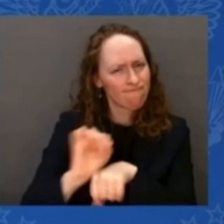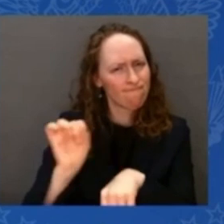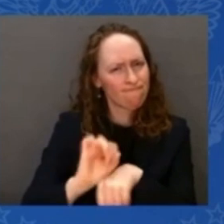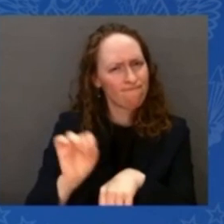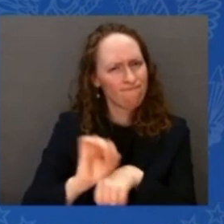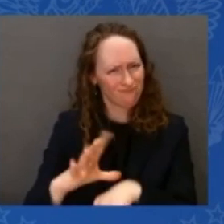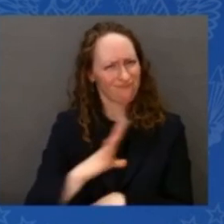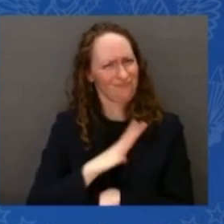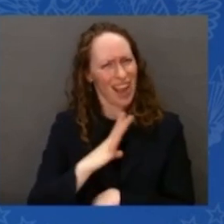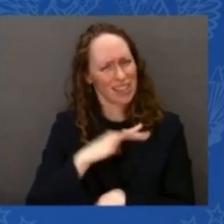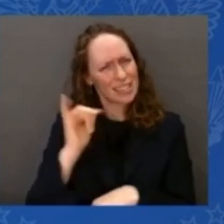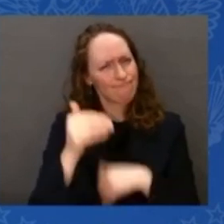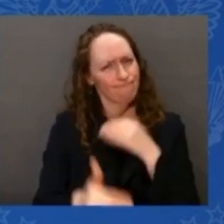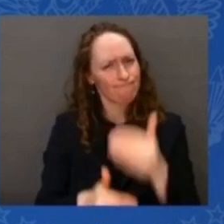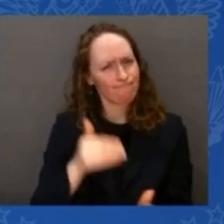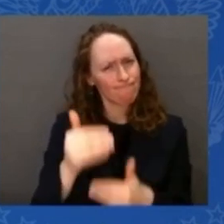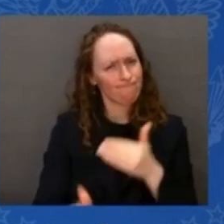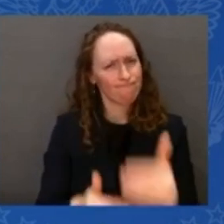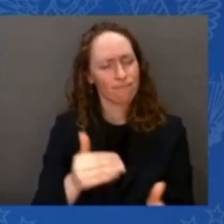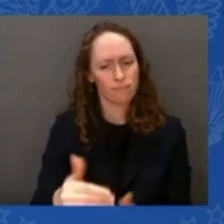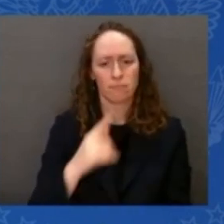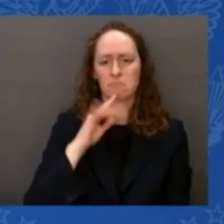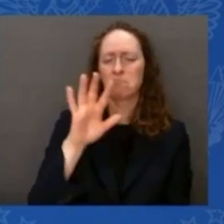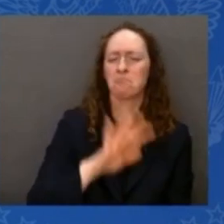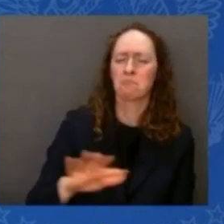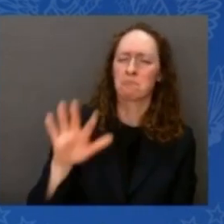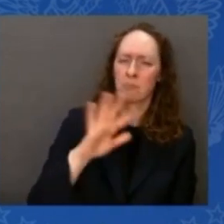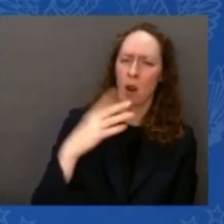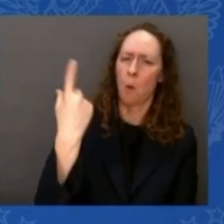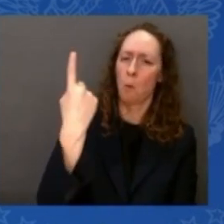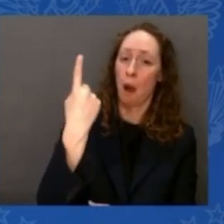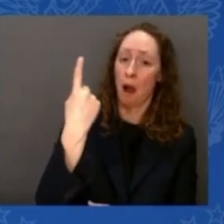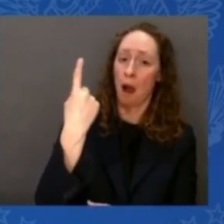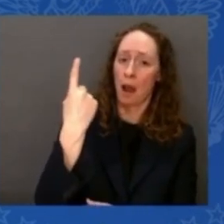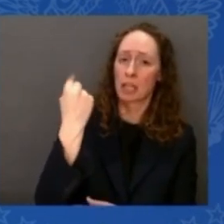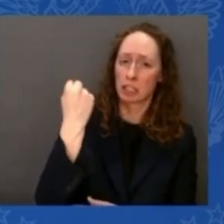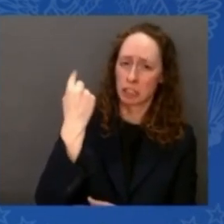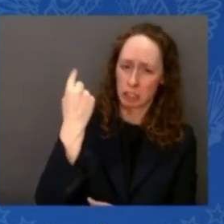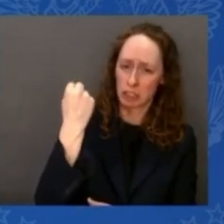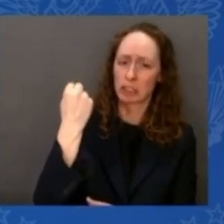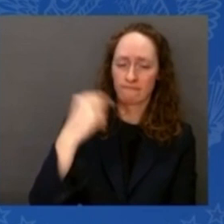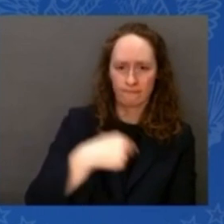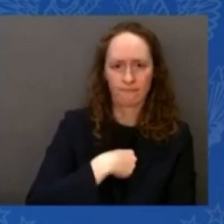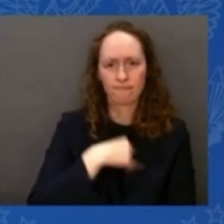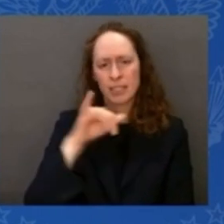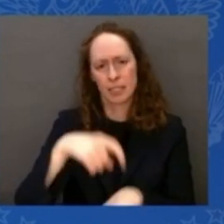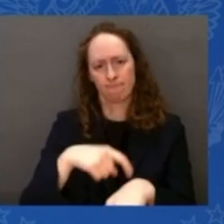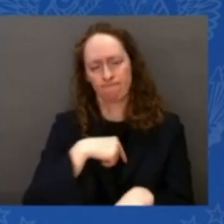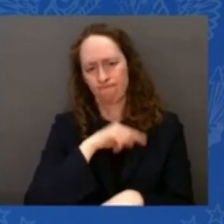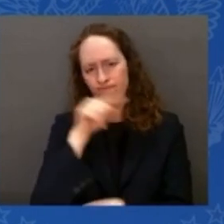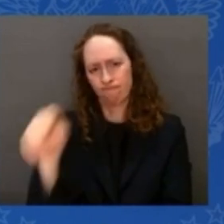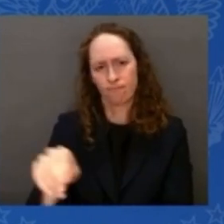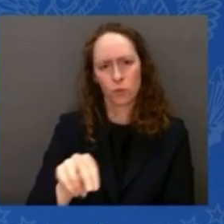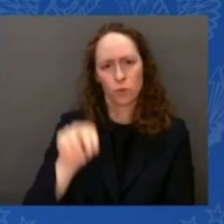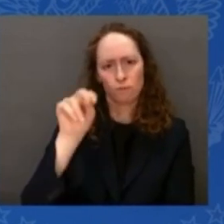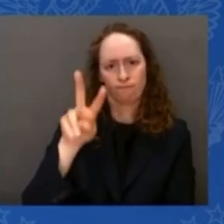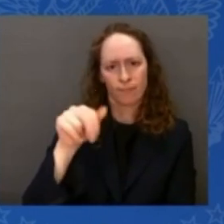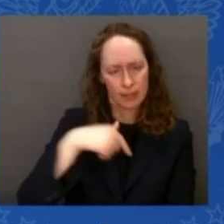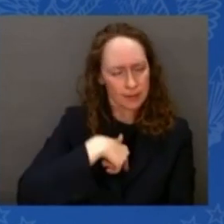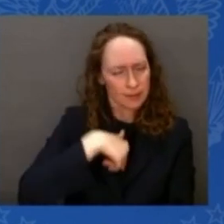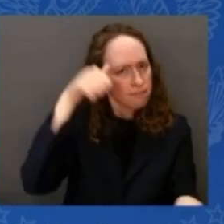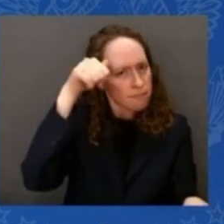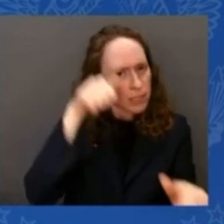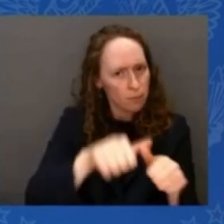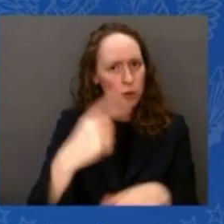about a year ago doing a town meeting, and a woman stood up and started to talk about the cost of insulin.